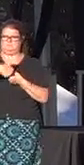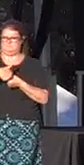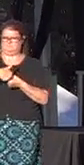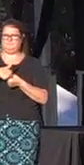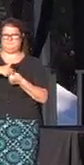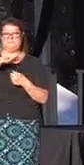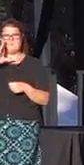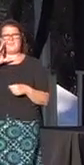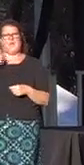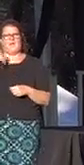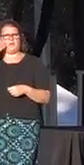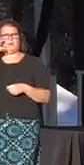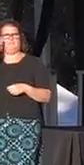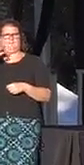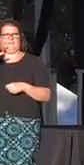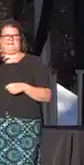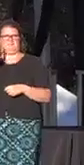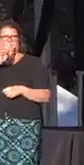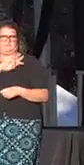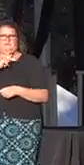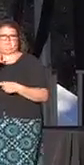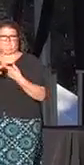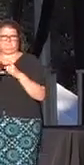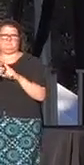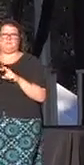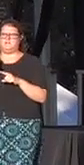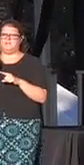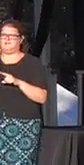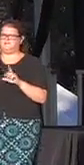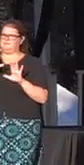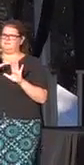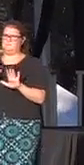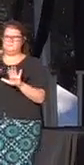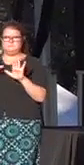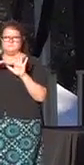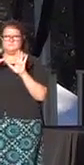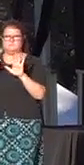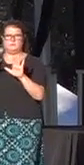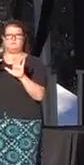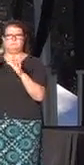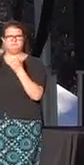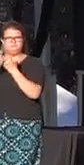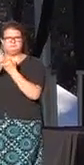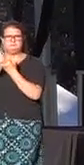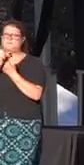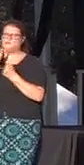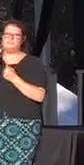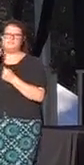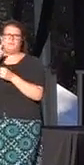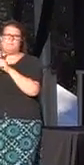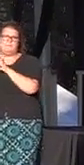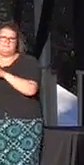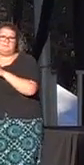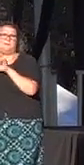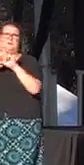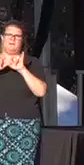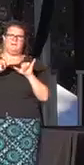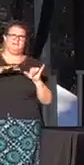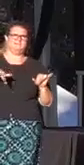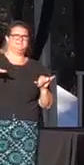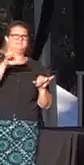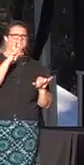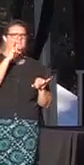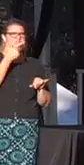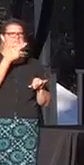I know Billy personally, and let me tell you, he is an extraordinary ambassador, not just for Major League Baseball, but especially for the